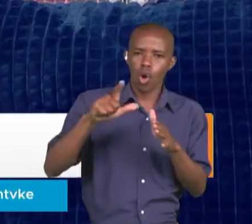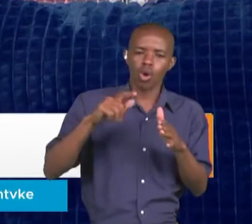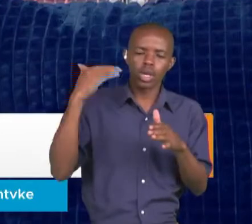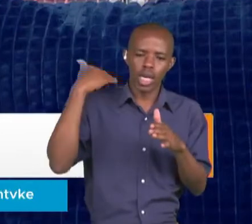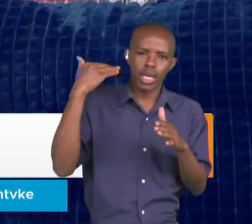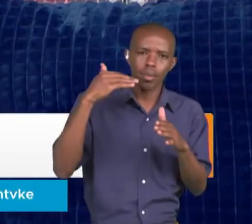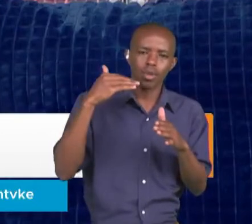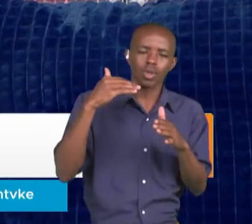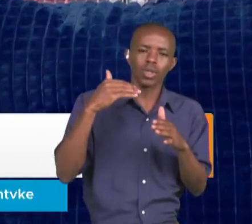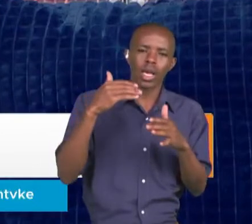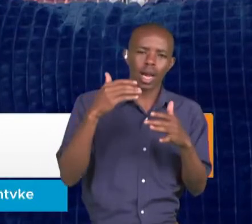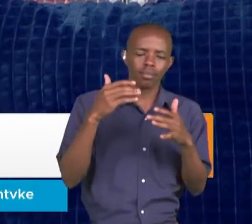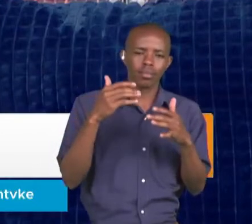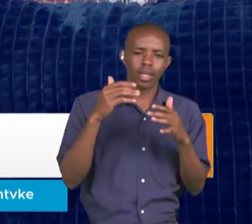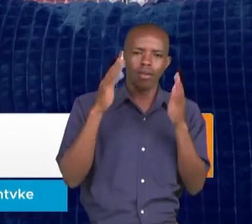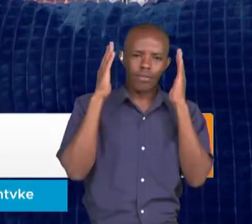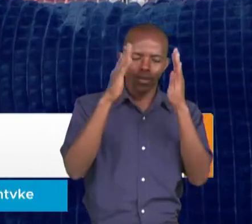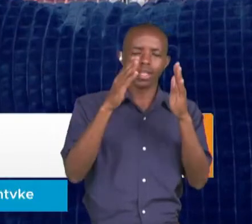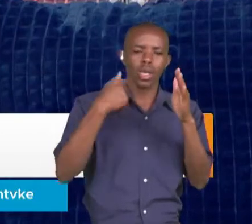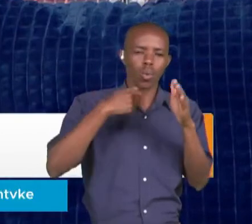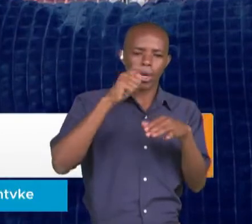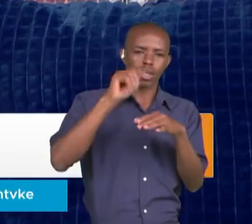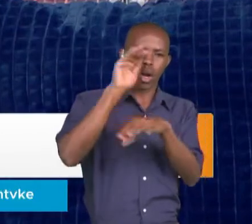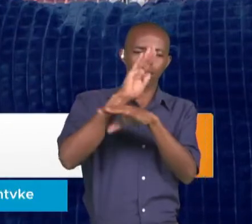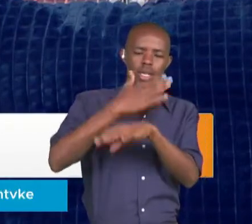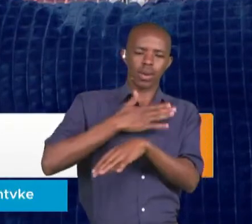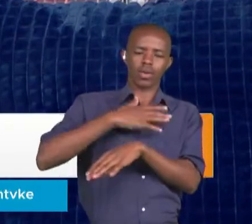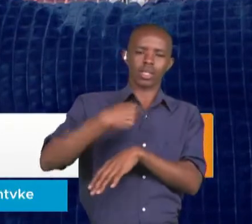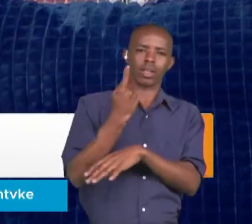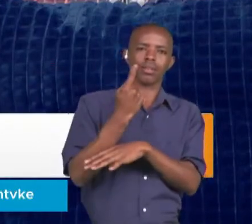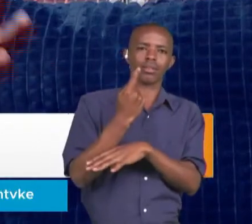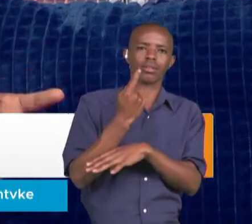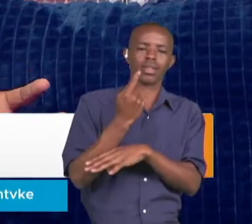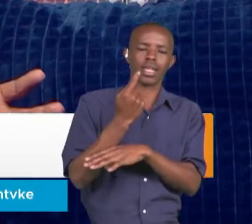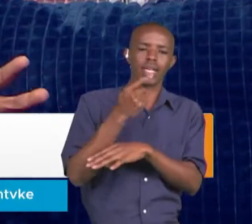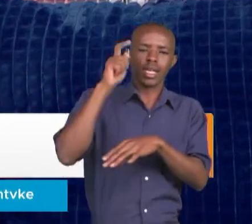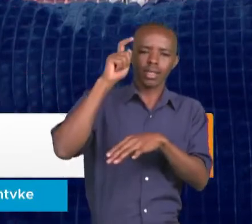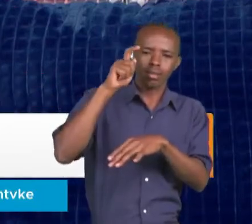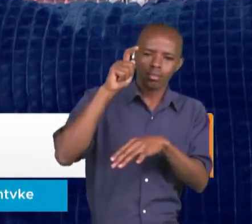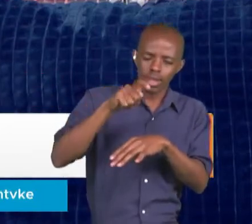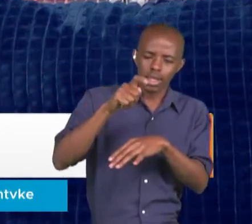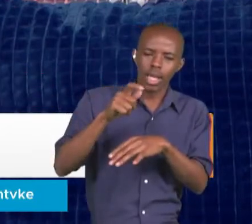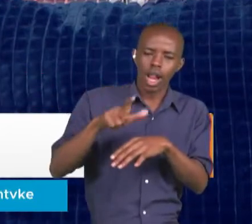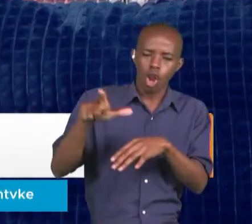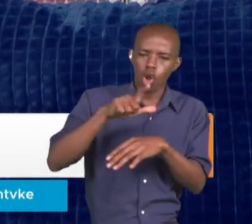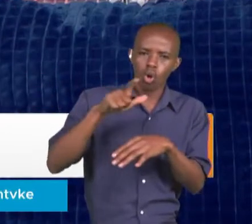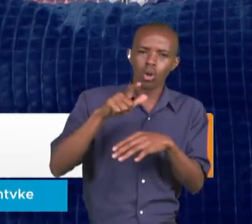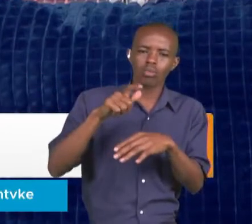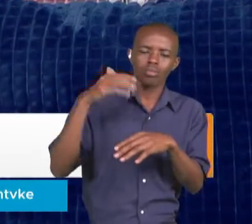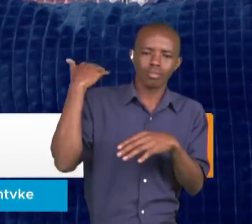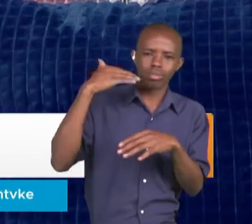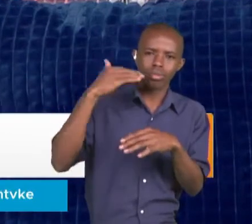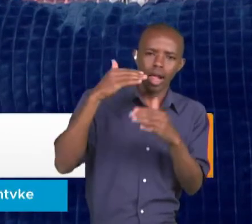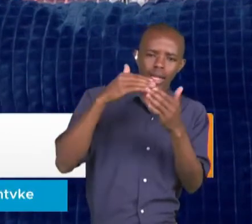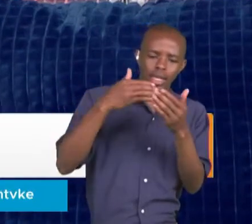was a calculated move, but we need to ask ourselves, what exactly is the end motive? Okay. Did the local gangs sell these doctors to